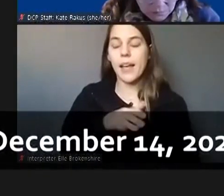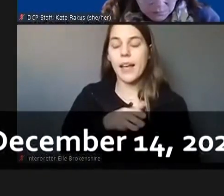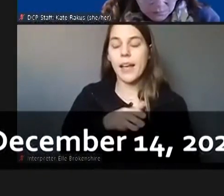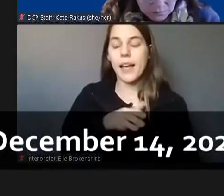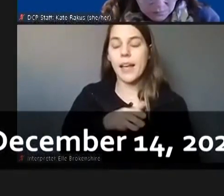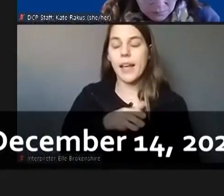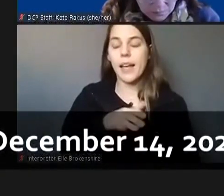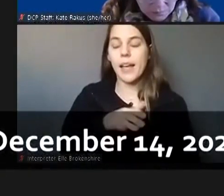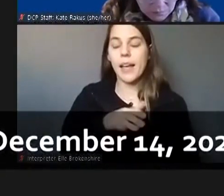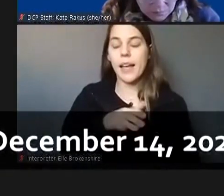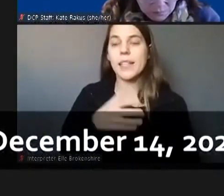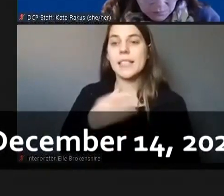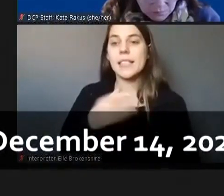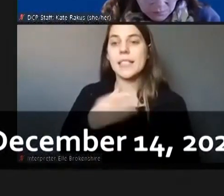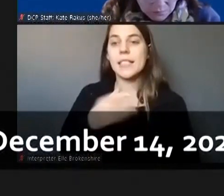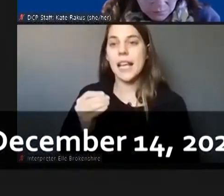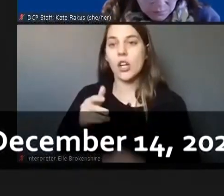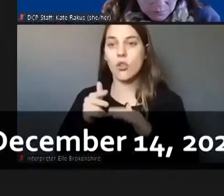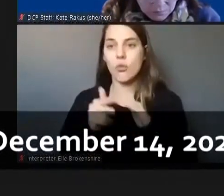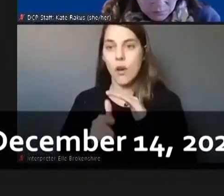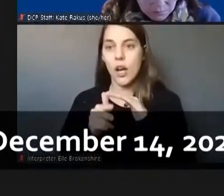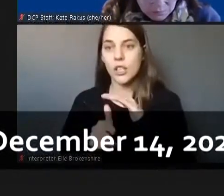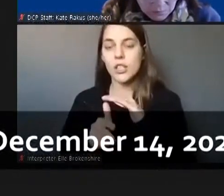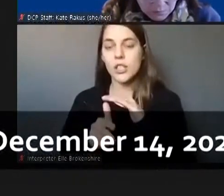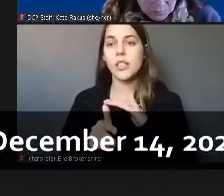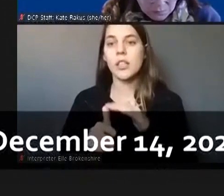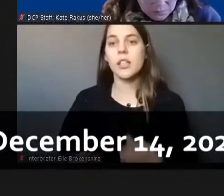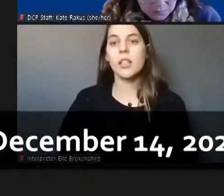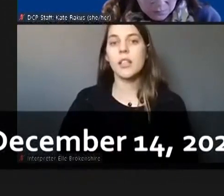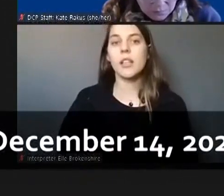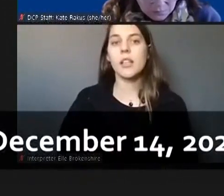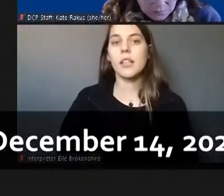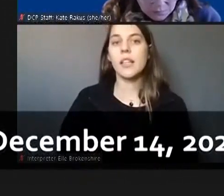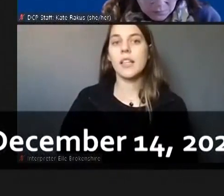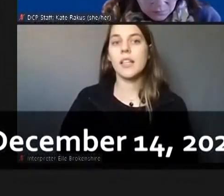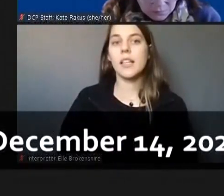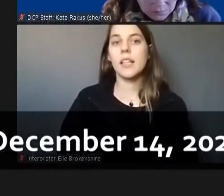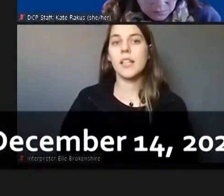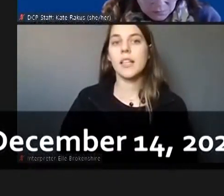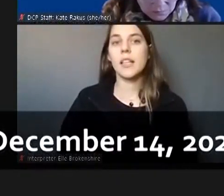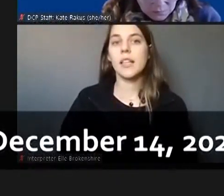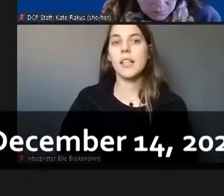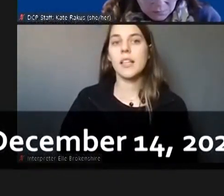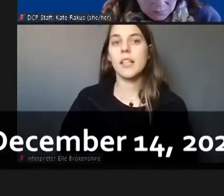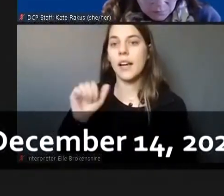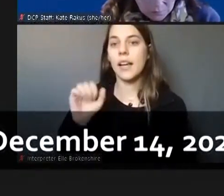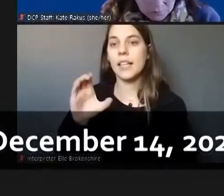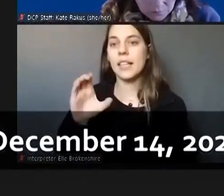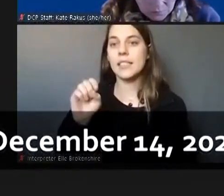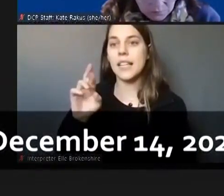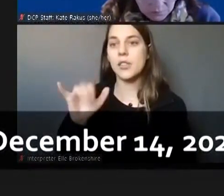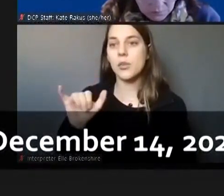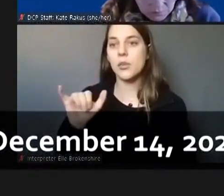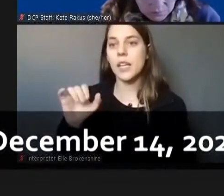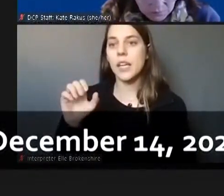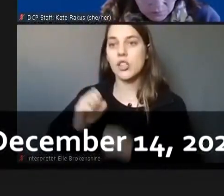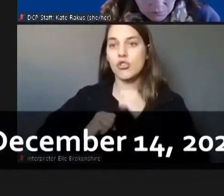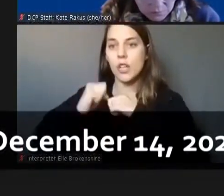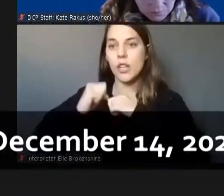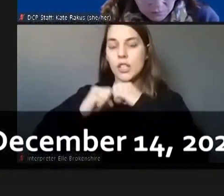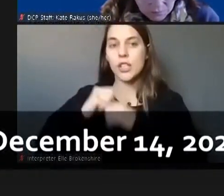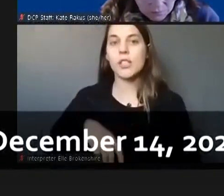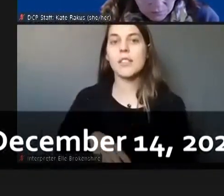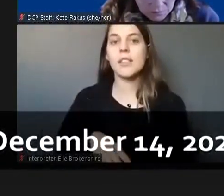setback standards for accessory structures. 80% of those requests for the parking pads have been approved by the